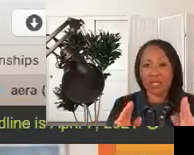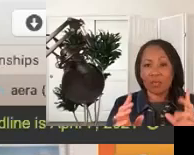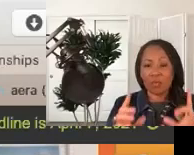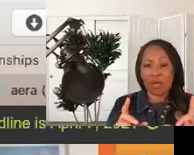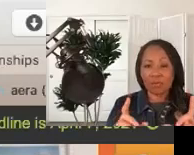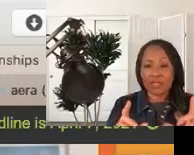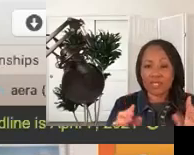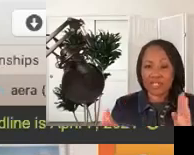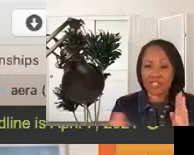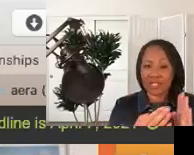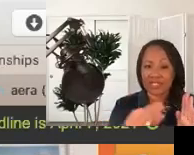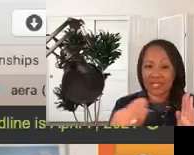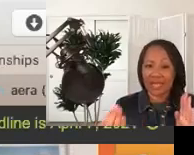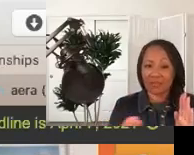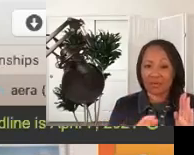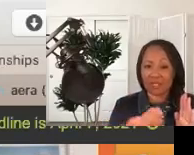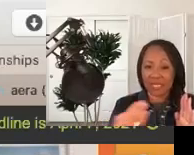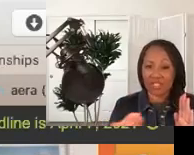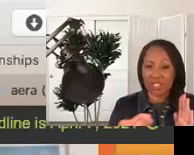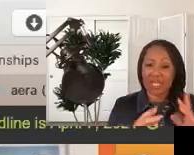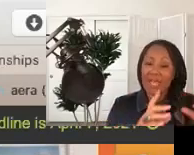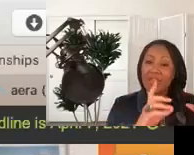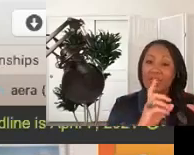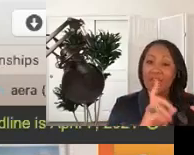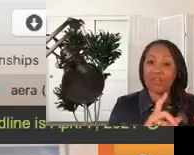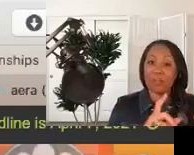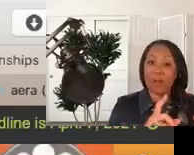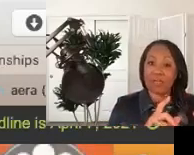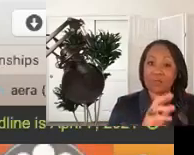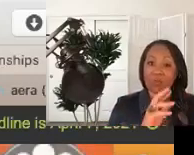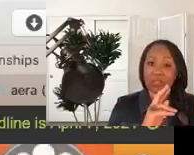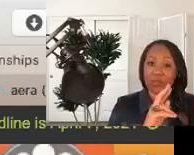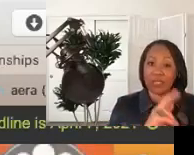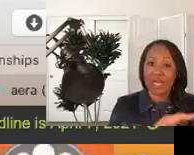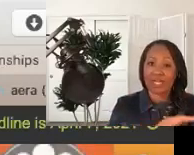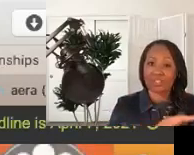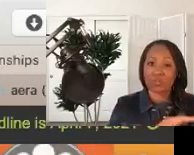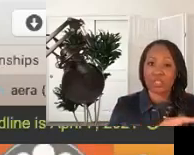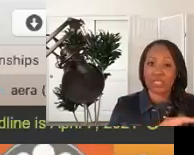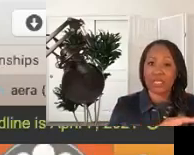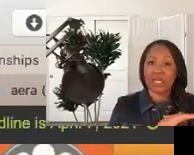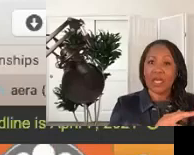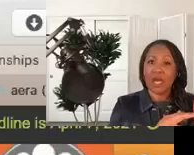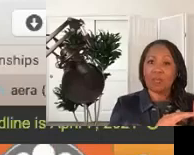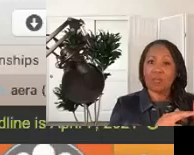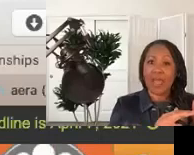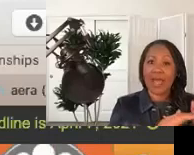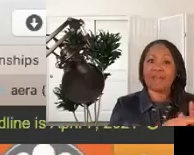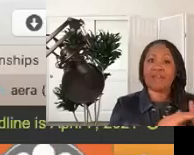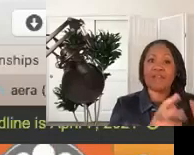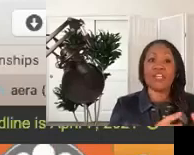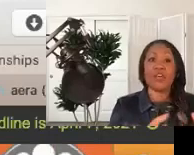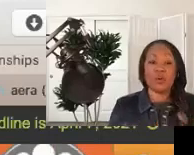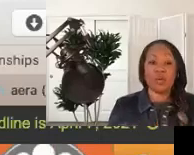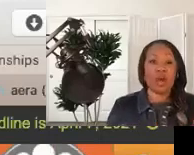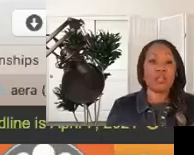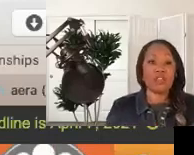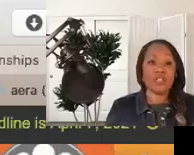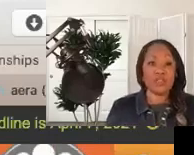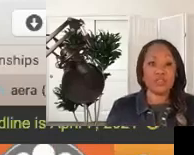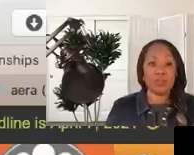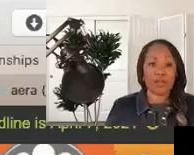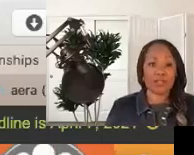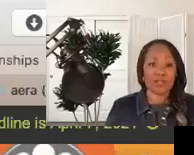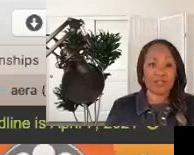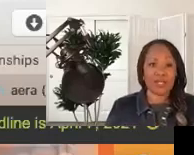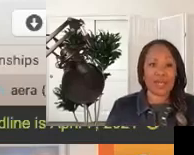one presentation that's going to have a rotation, and then another box where you can actually have video. All of these